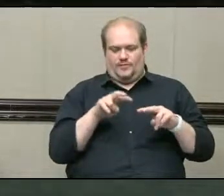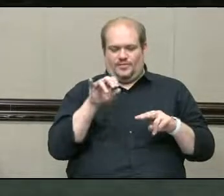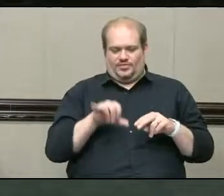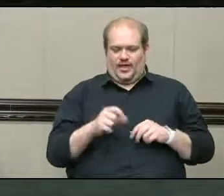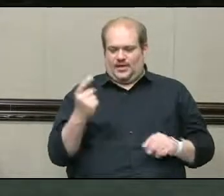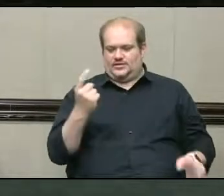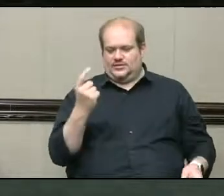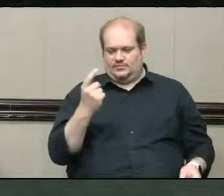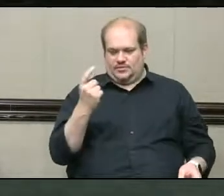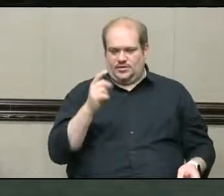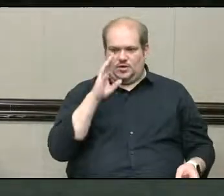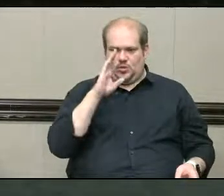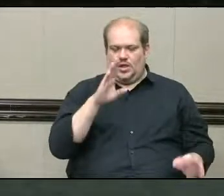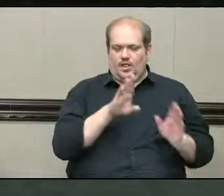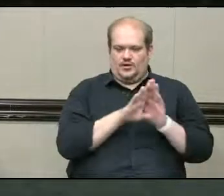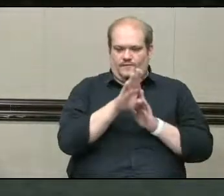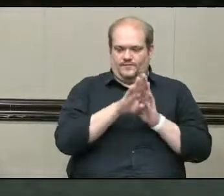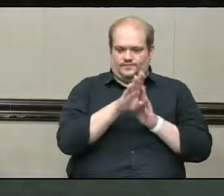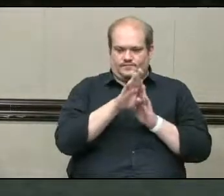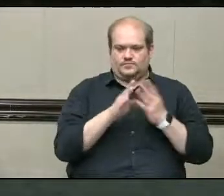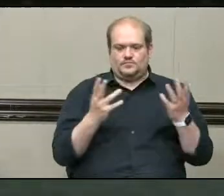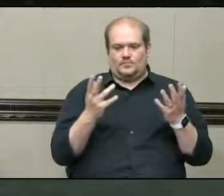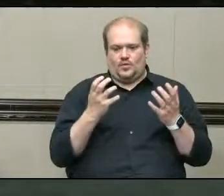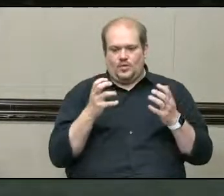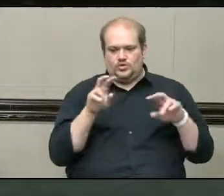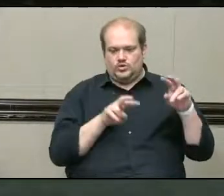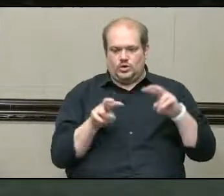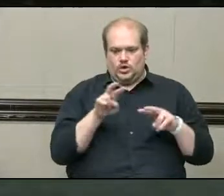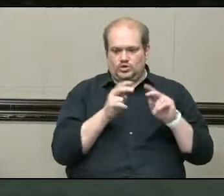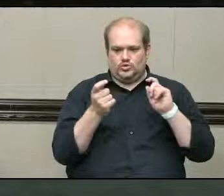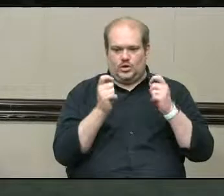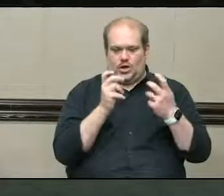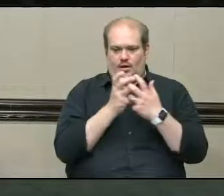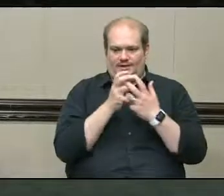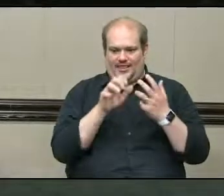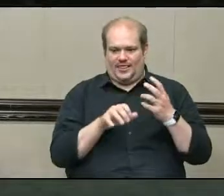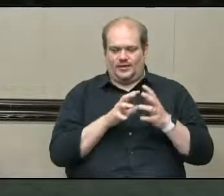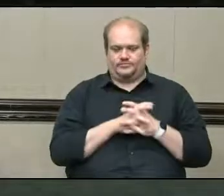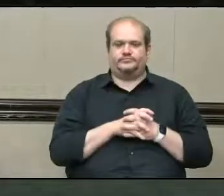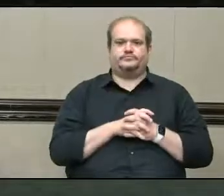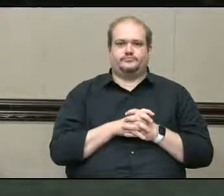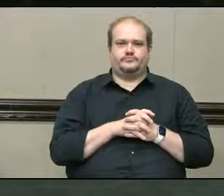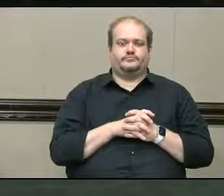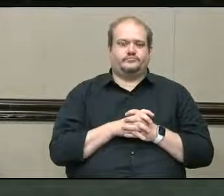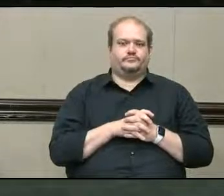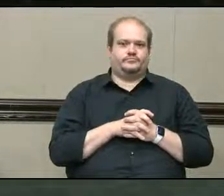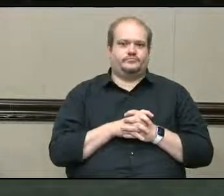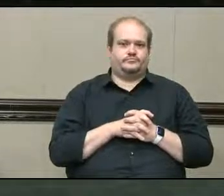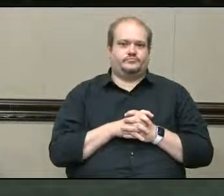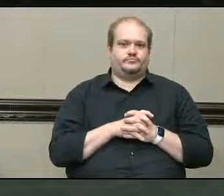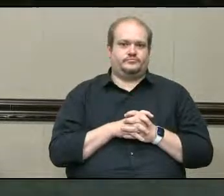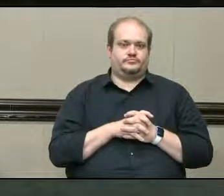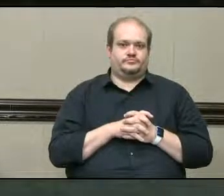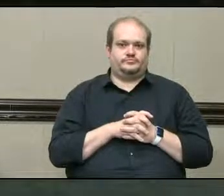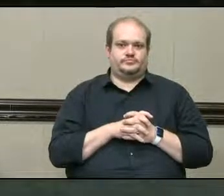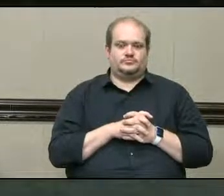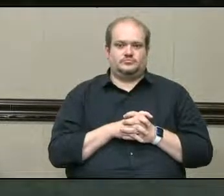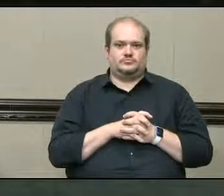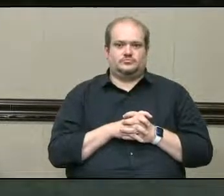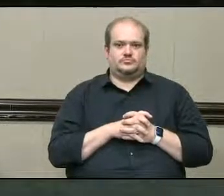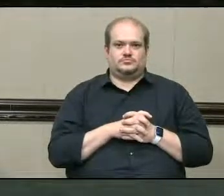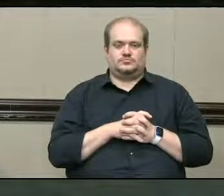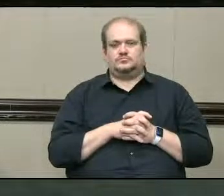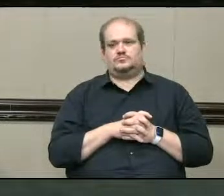is something that is coming on, and we're looking to accommodate that.